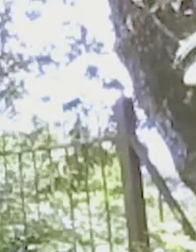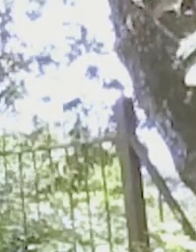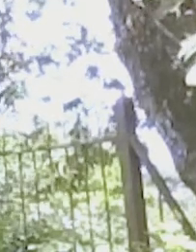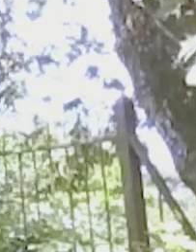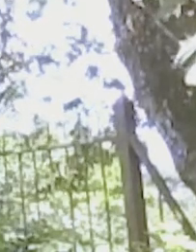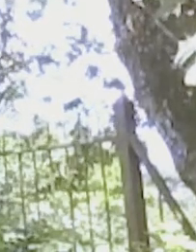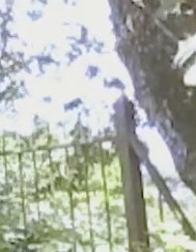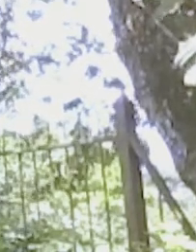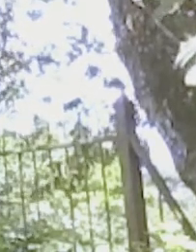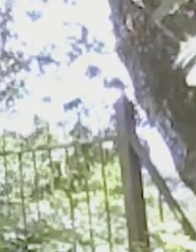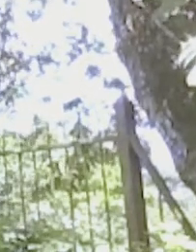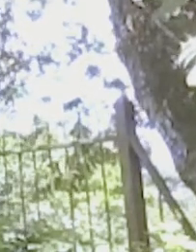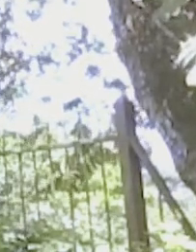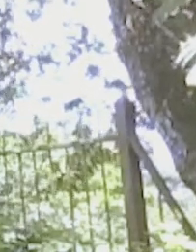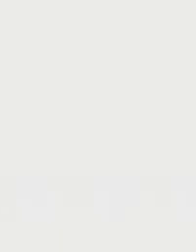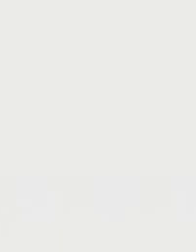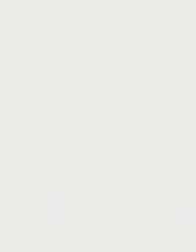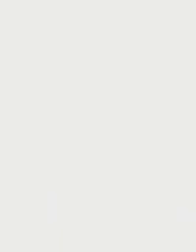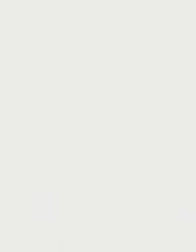a highly polarized